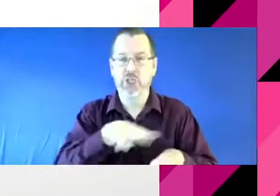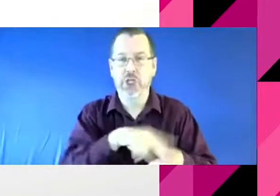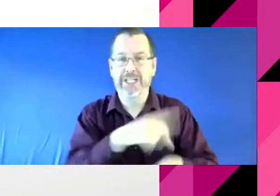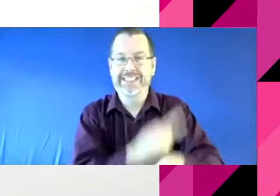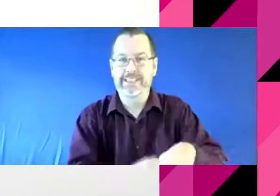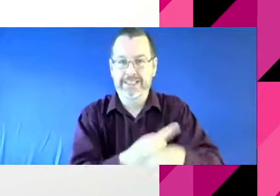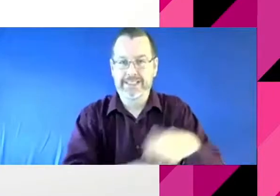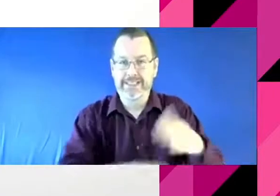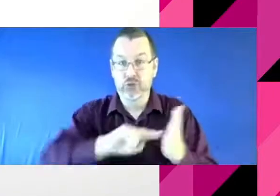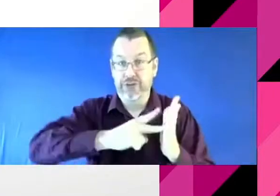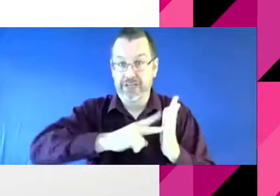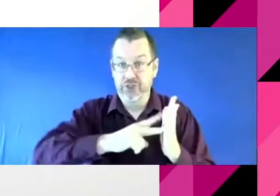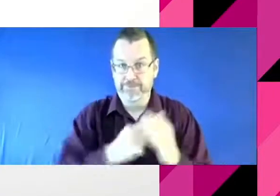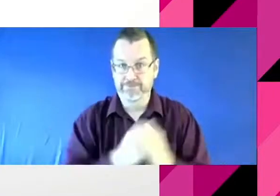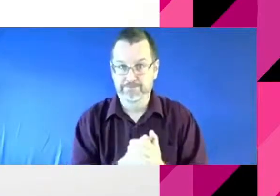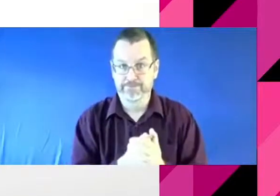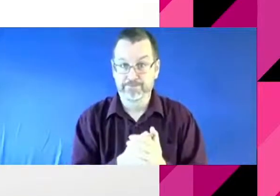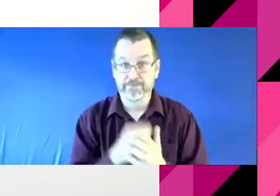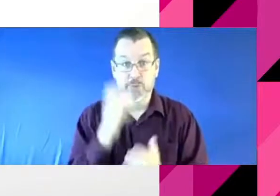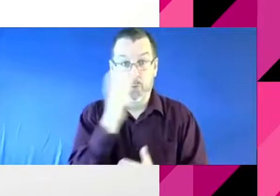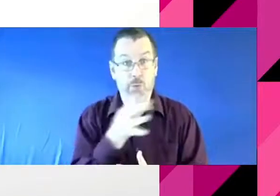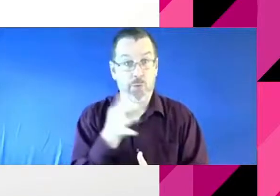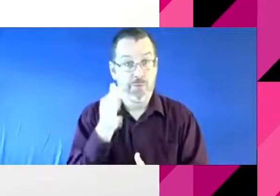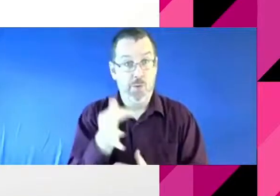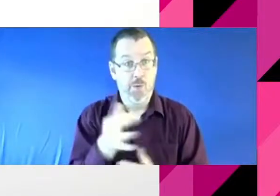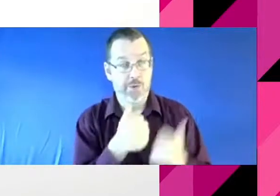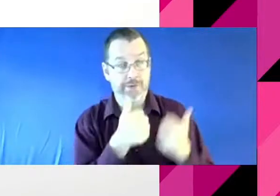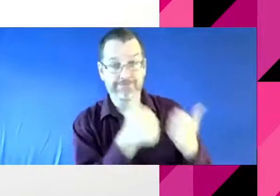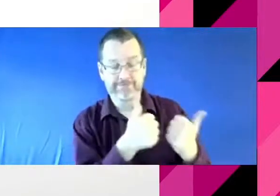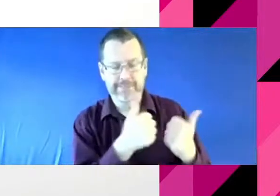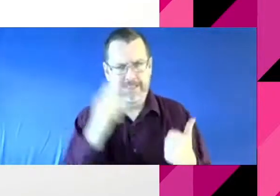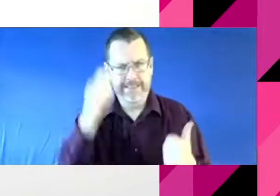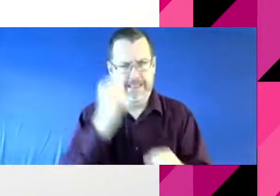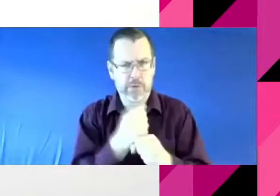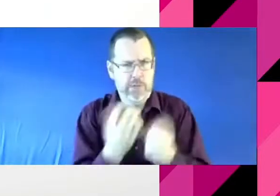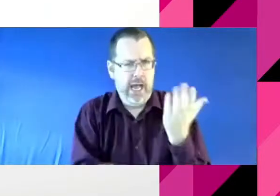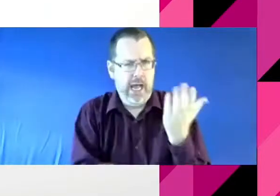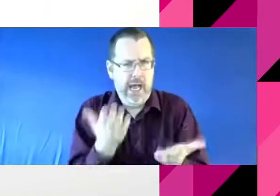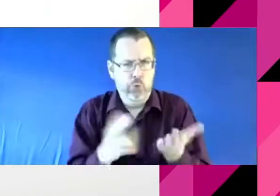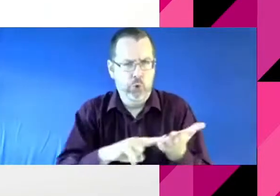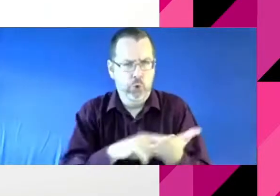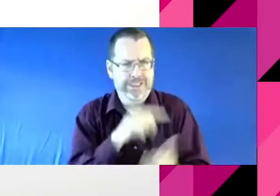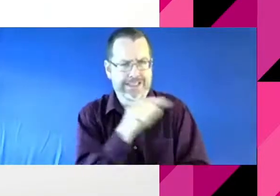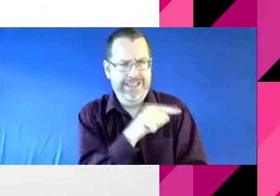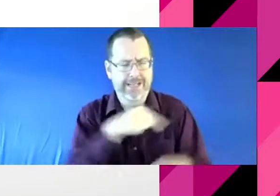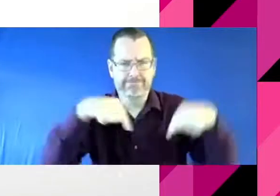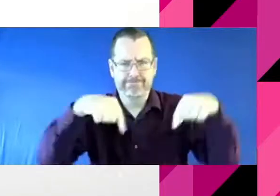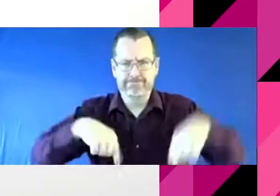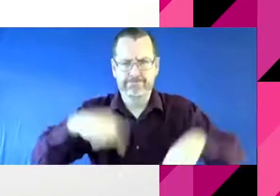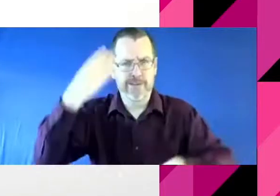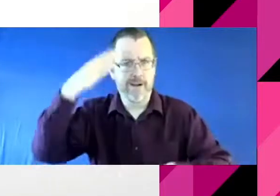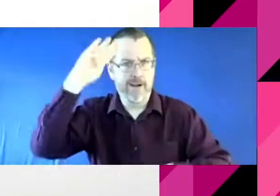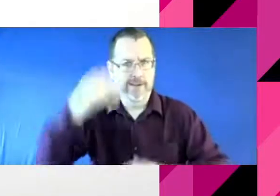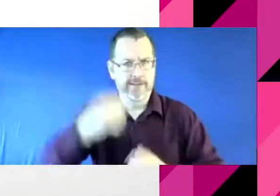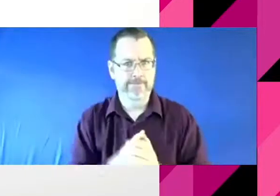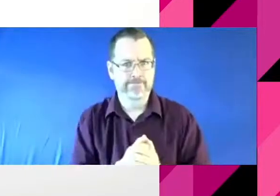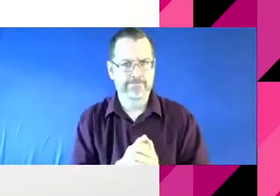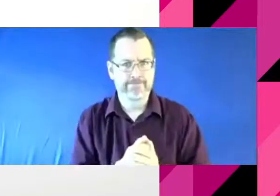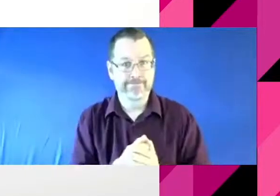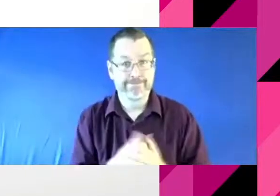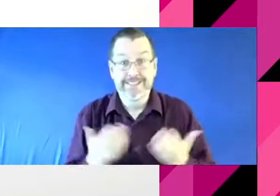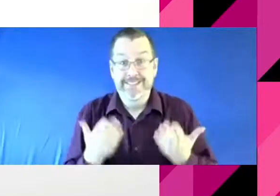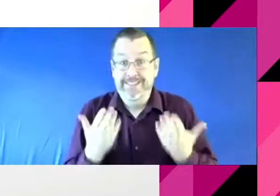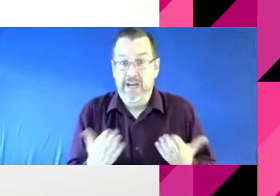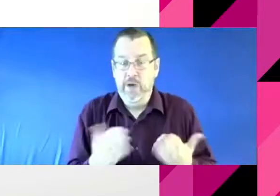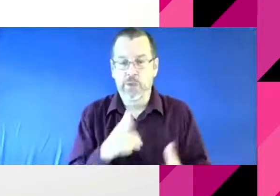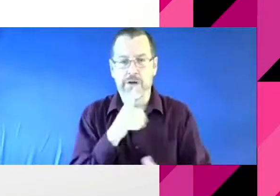hearing Andrew's insights and to considering how we might apply these in an Irish context, particularly as attention turns to development